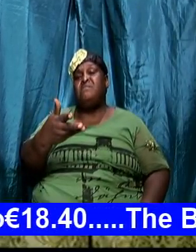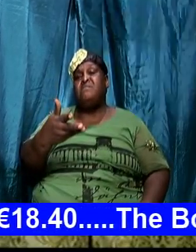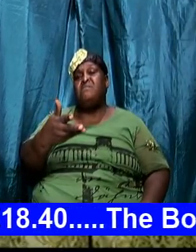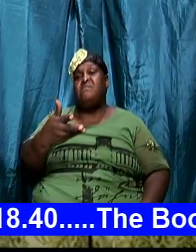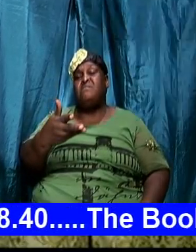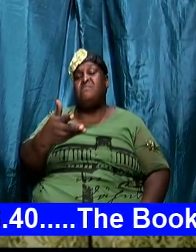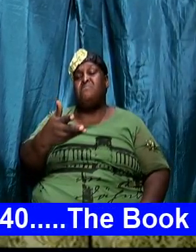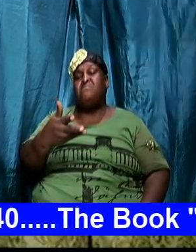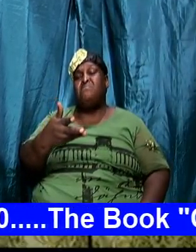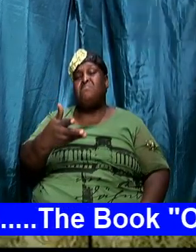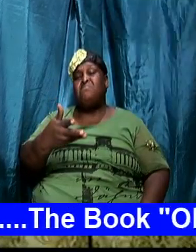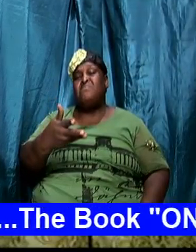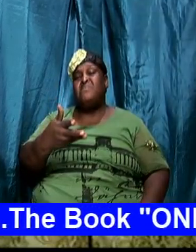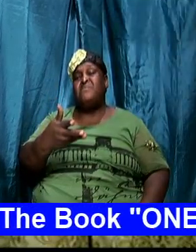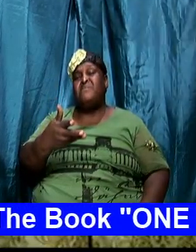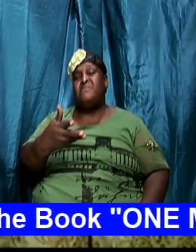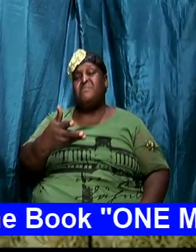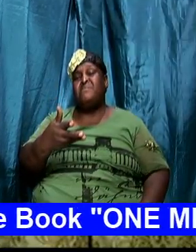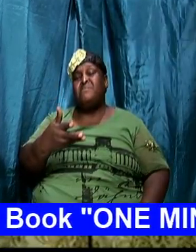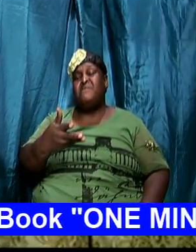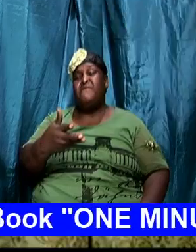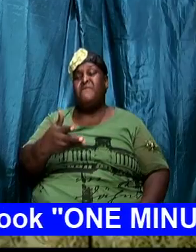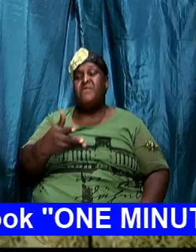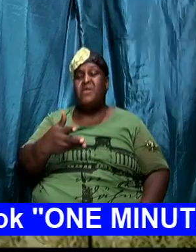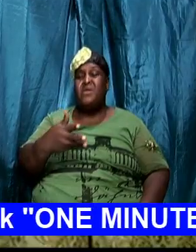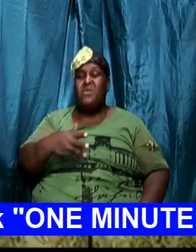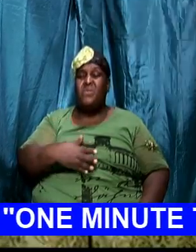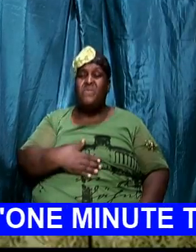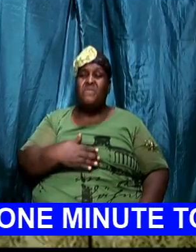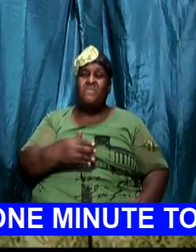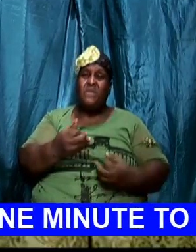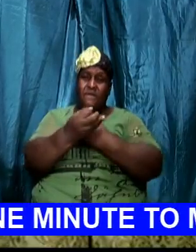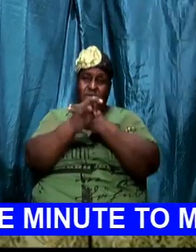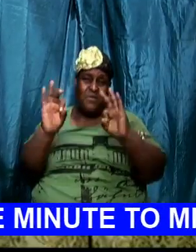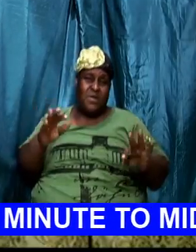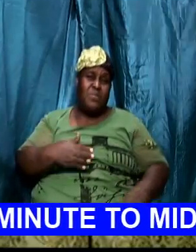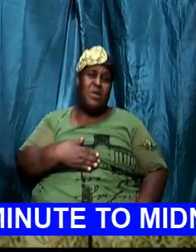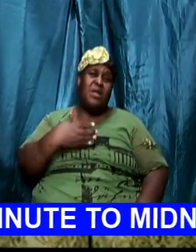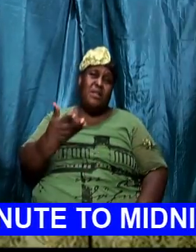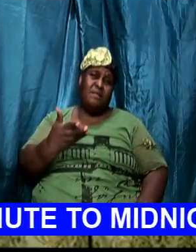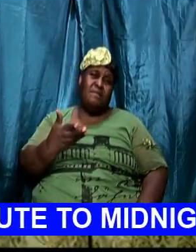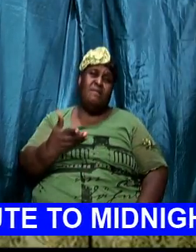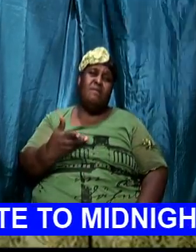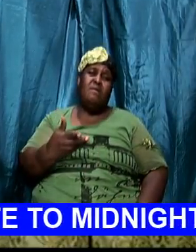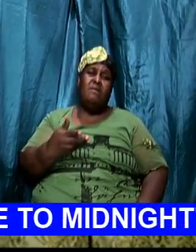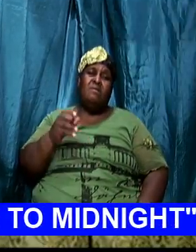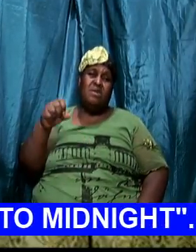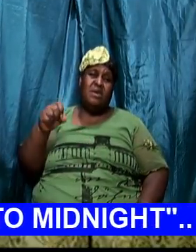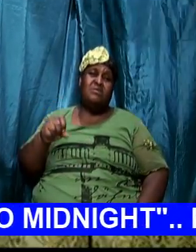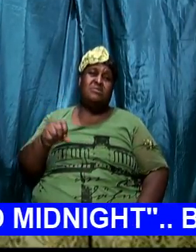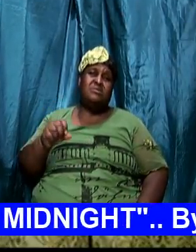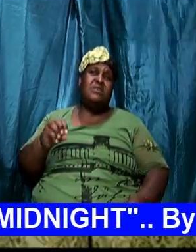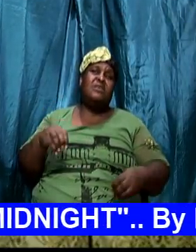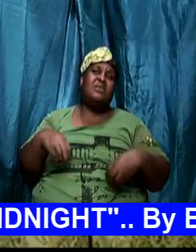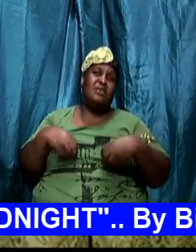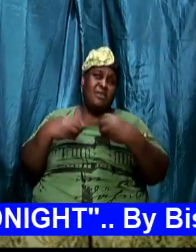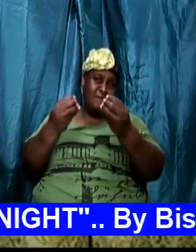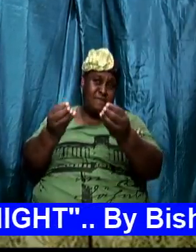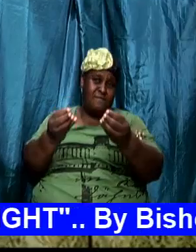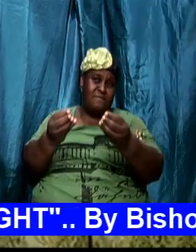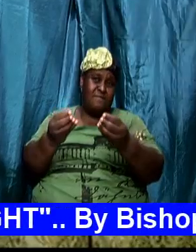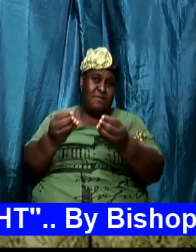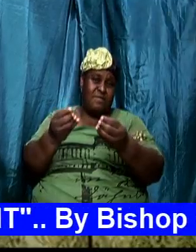this, don't do this. Yet I have given you a choice, but choose good, choose